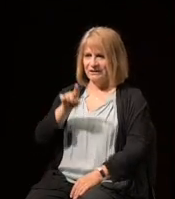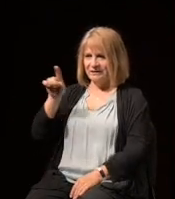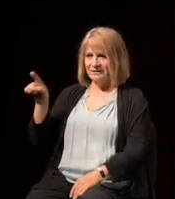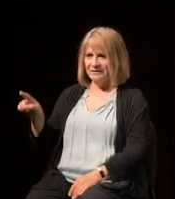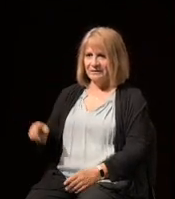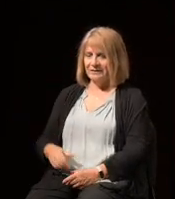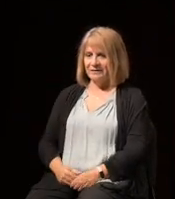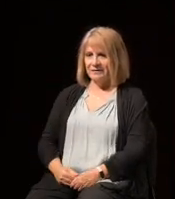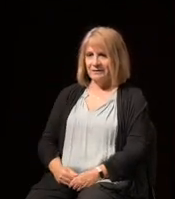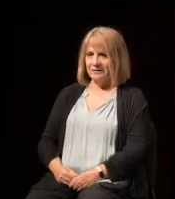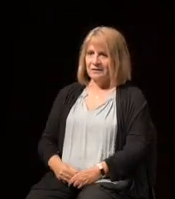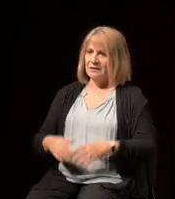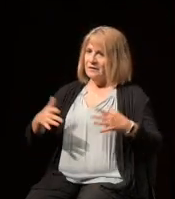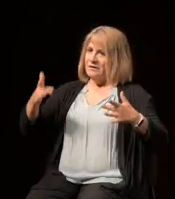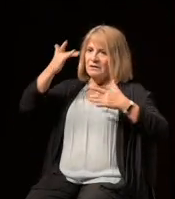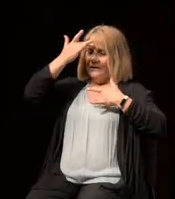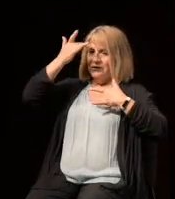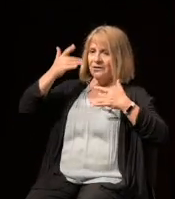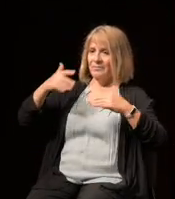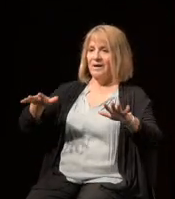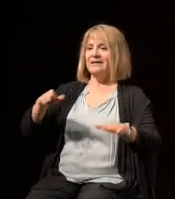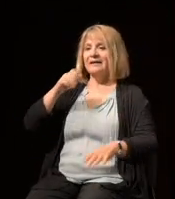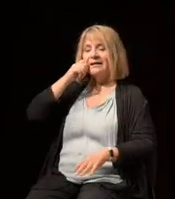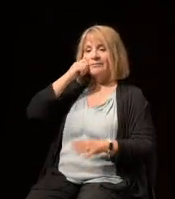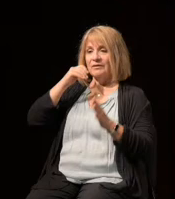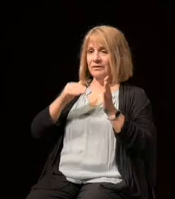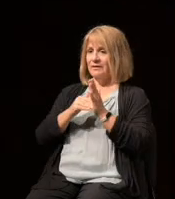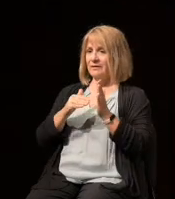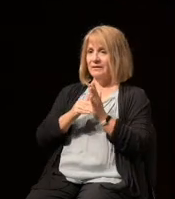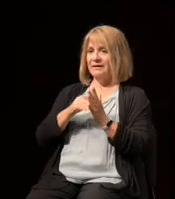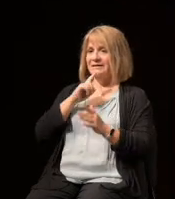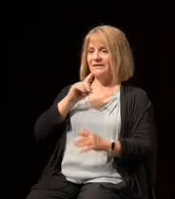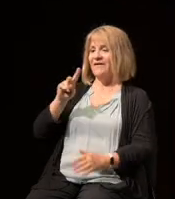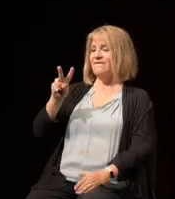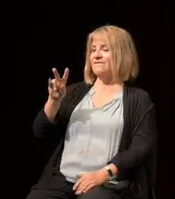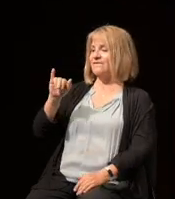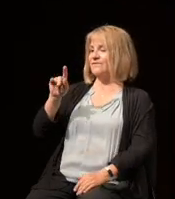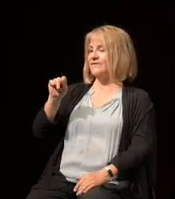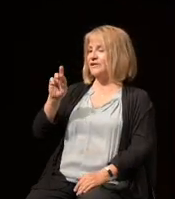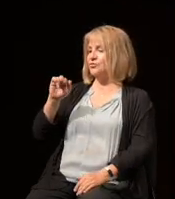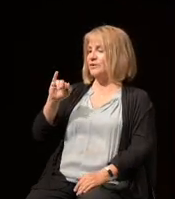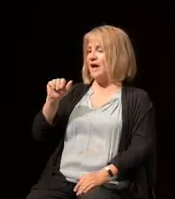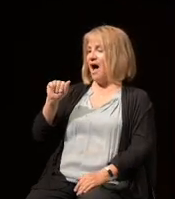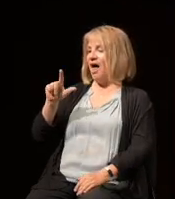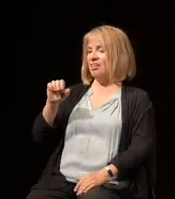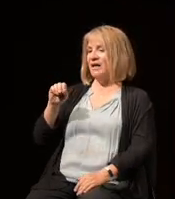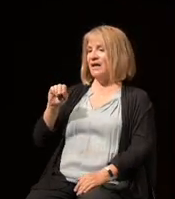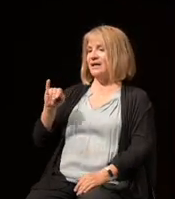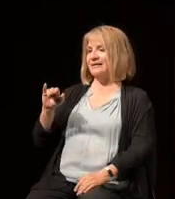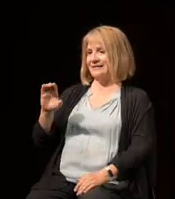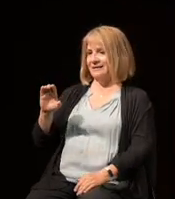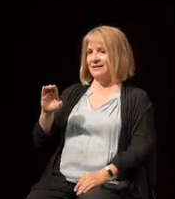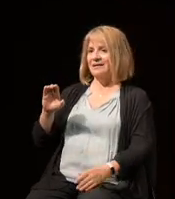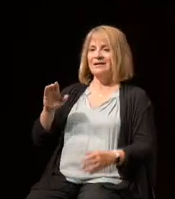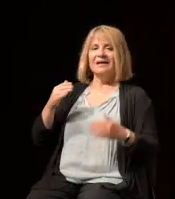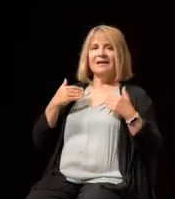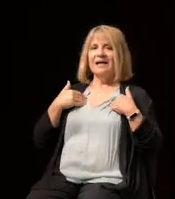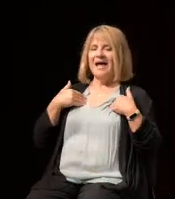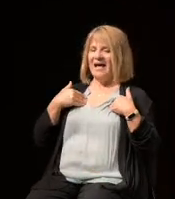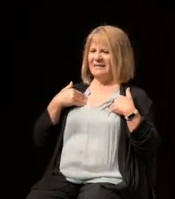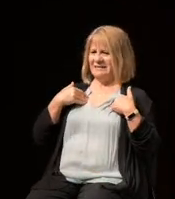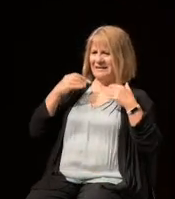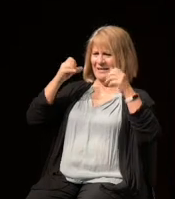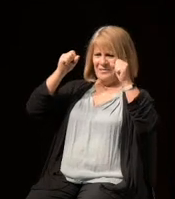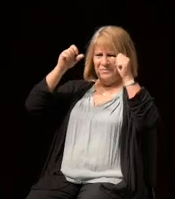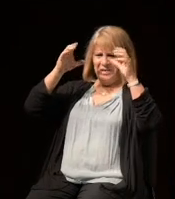And so the pandemic of racism is particularly vitriolic. It has the amazing characteristic of being so